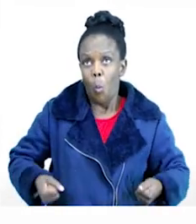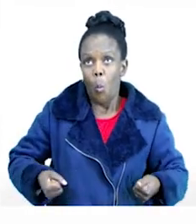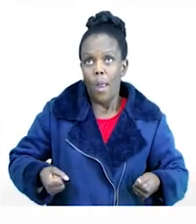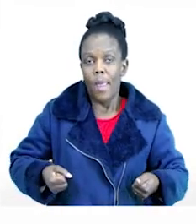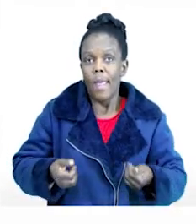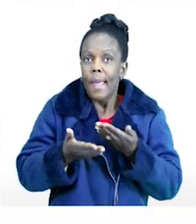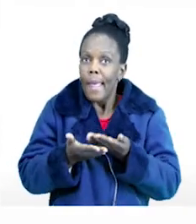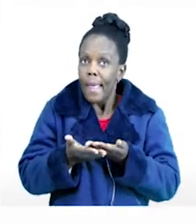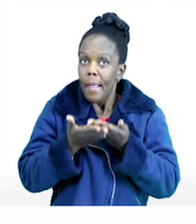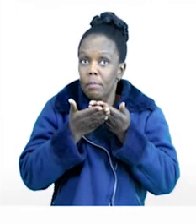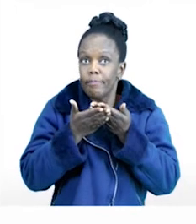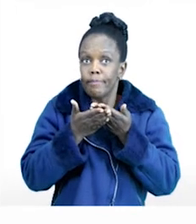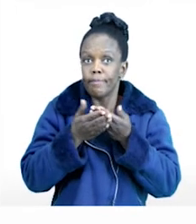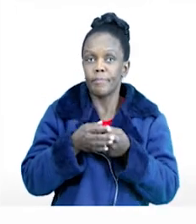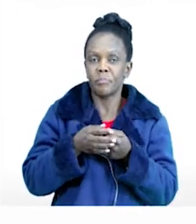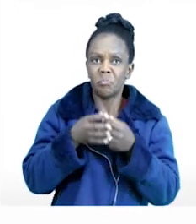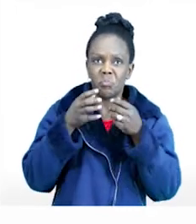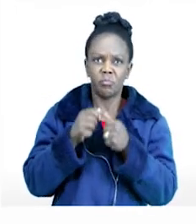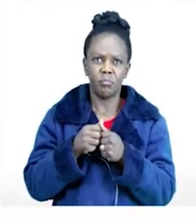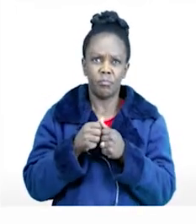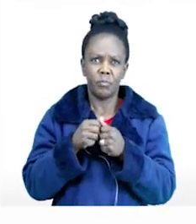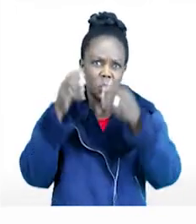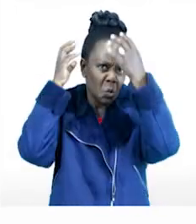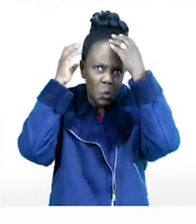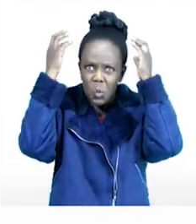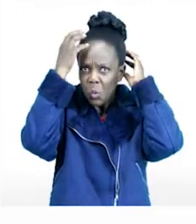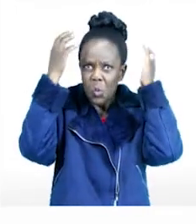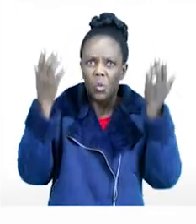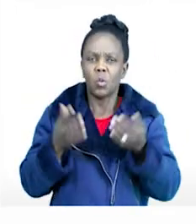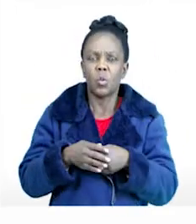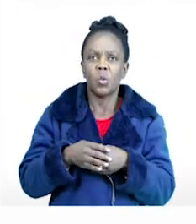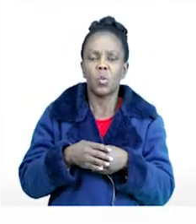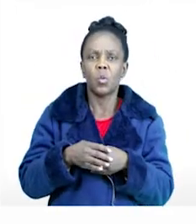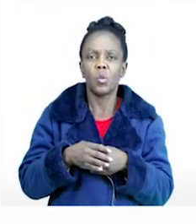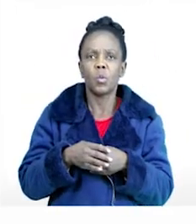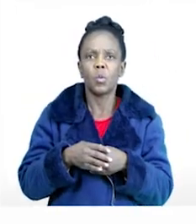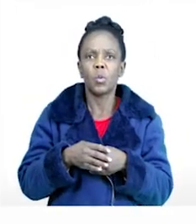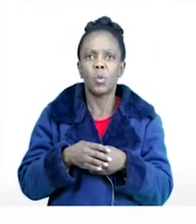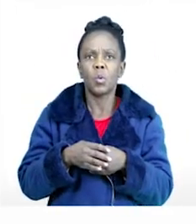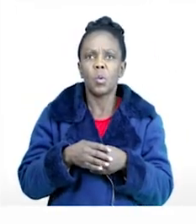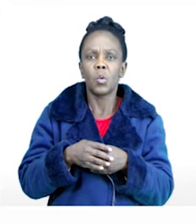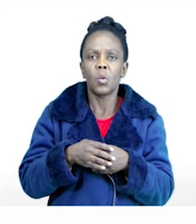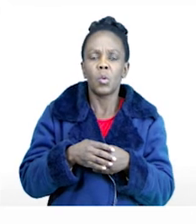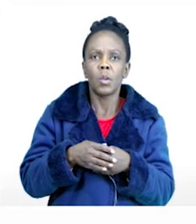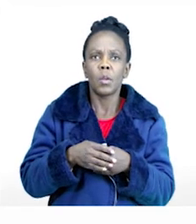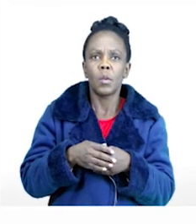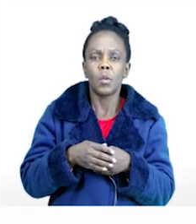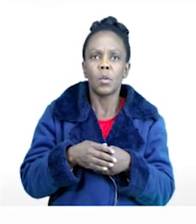help. He seems a little confused. So we are going to help him to find the car,